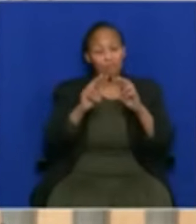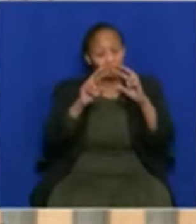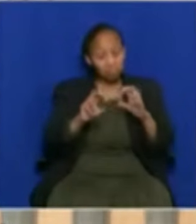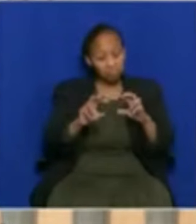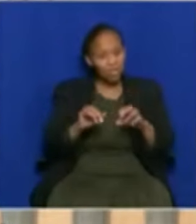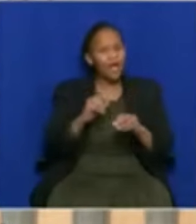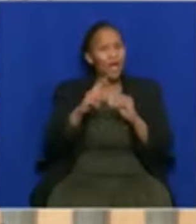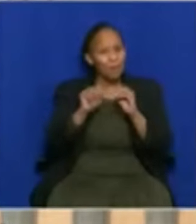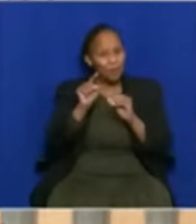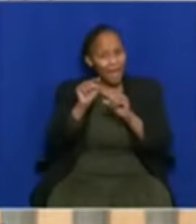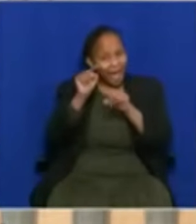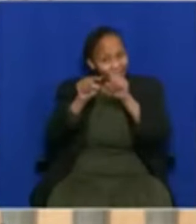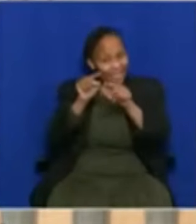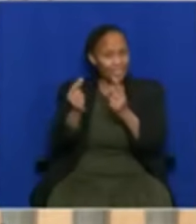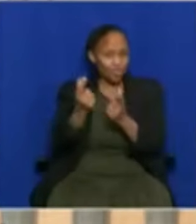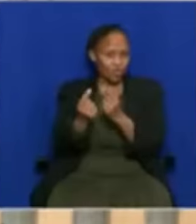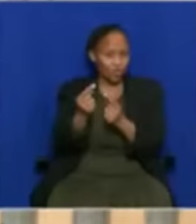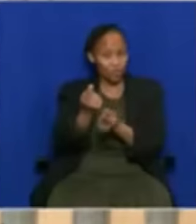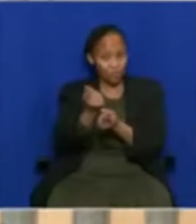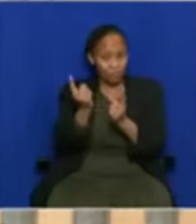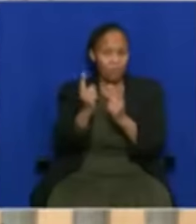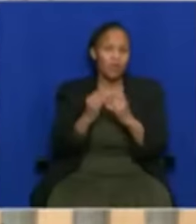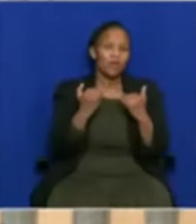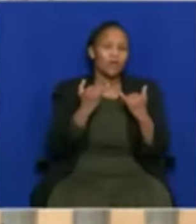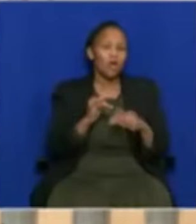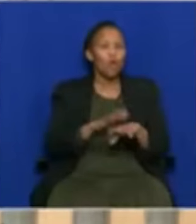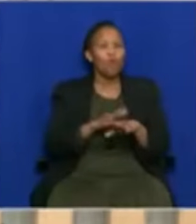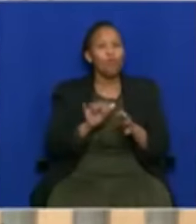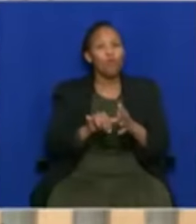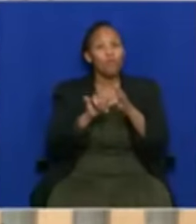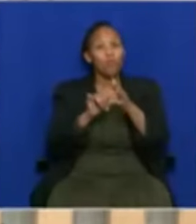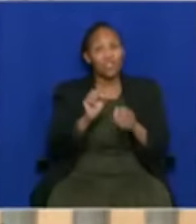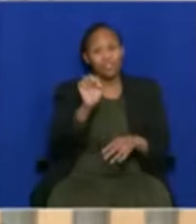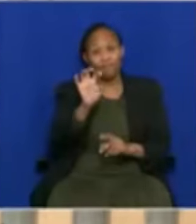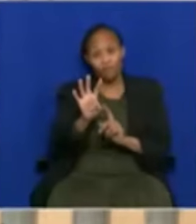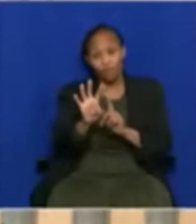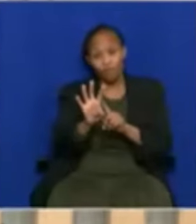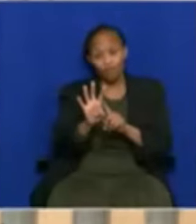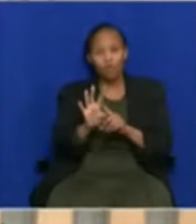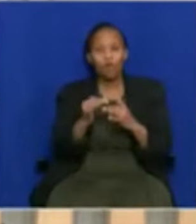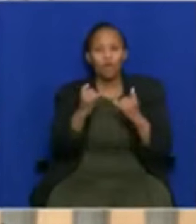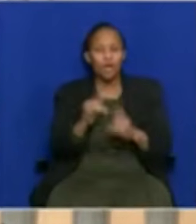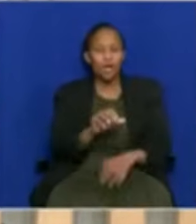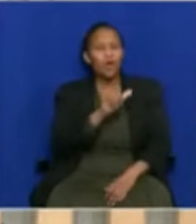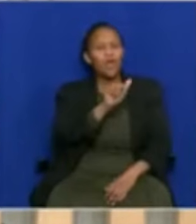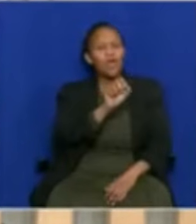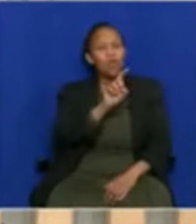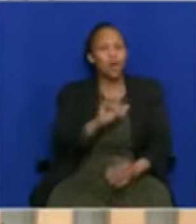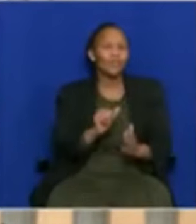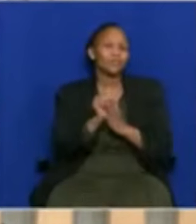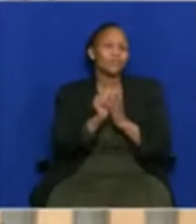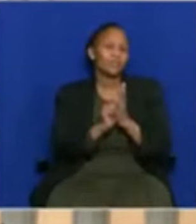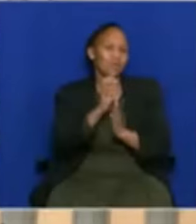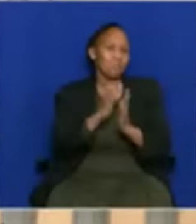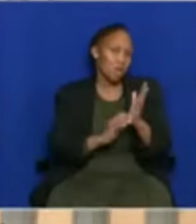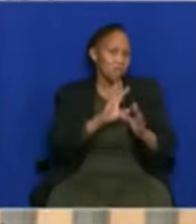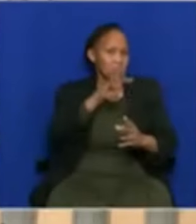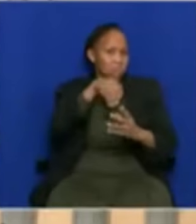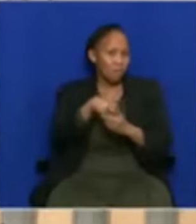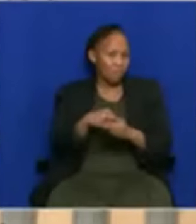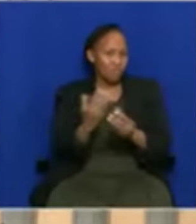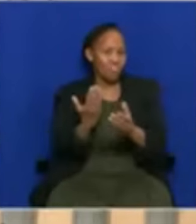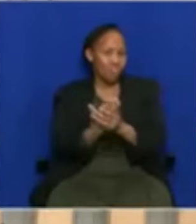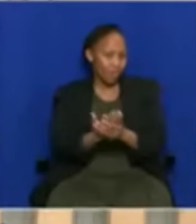Most importantly, 4, only the complainant's A1 statements are contained in the 6 dockets. No other evidence is contained in